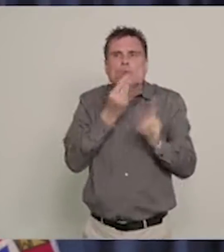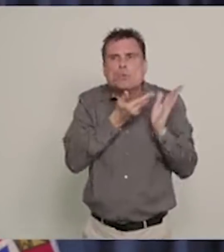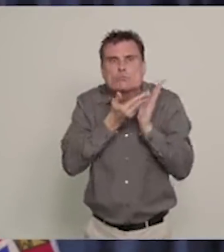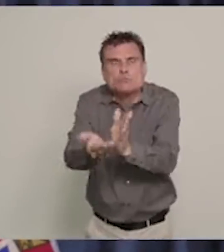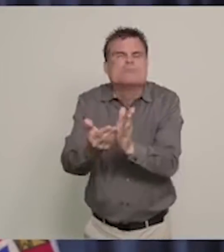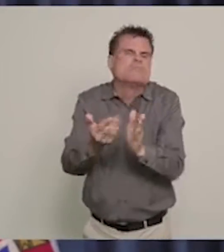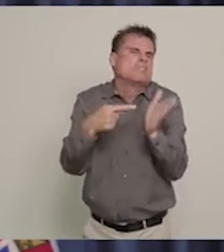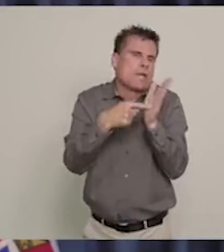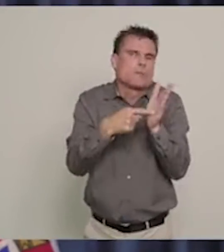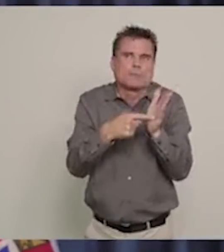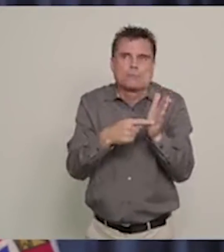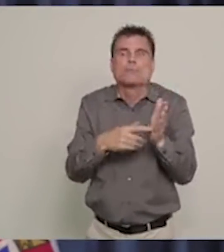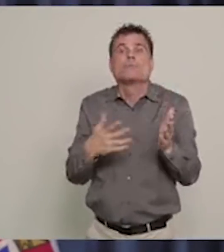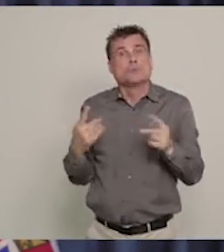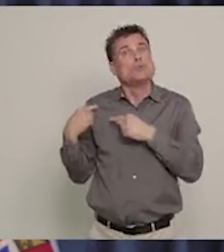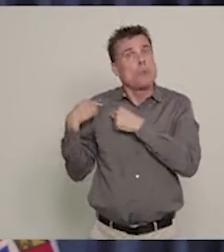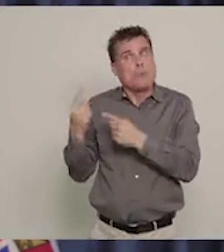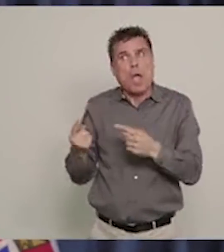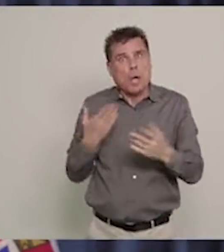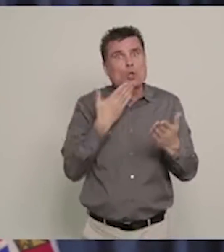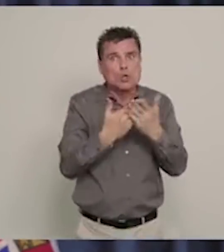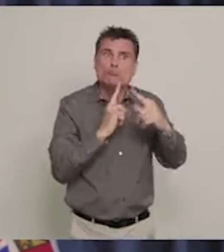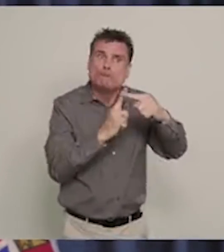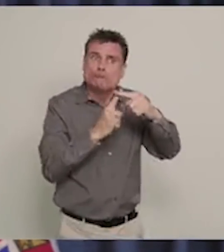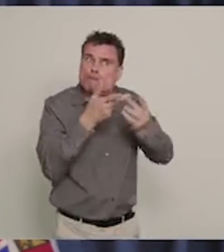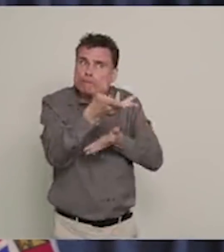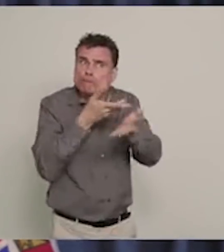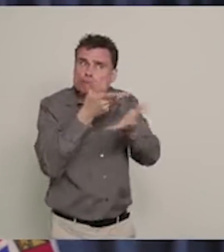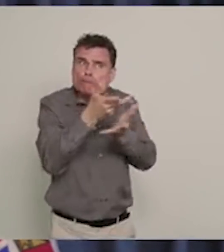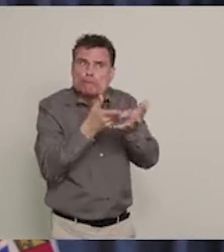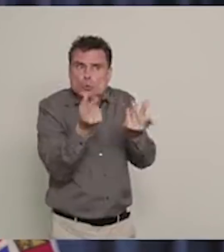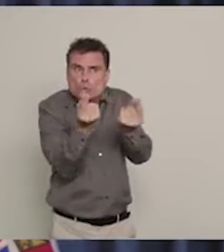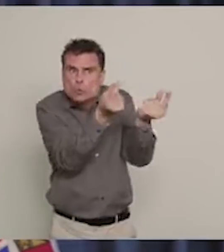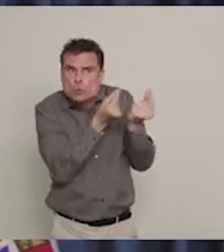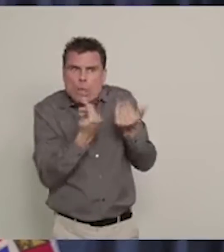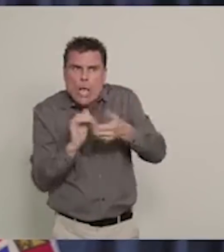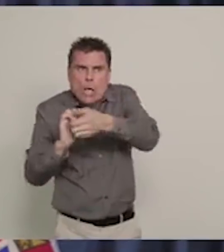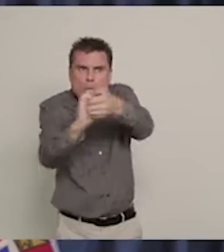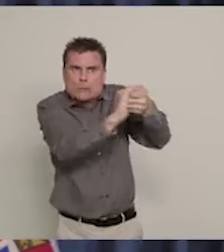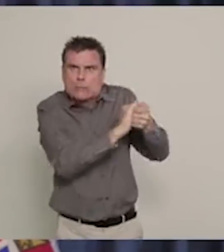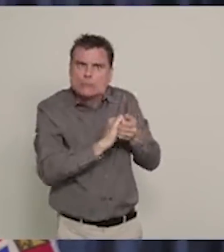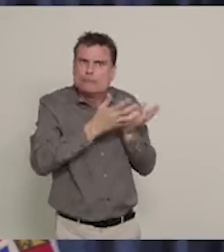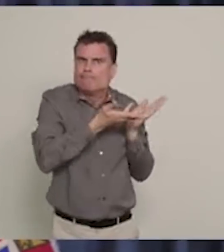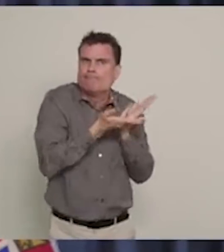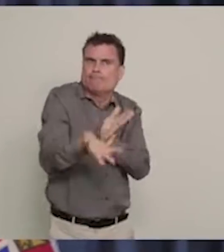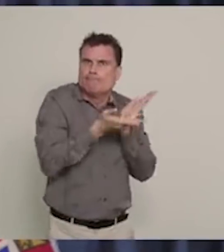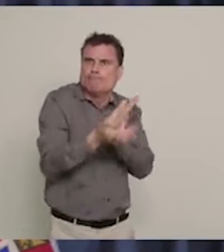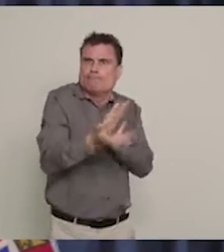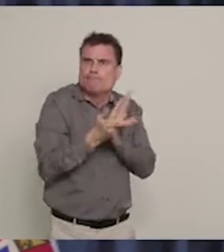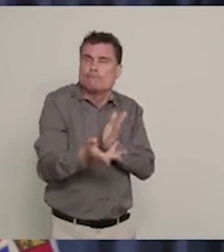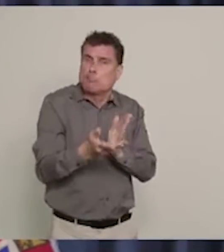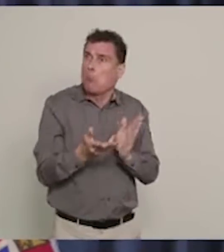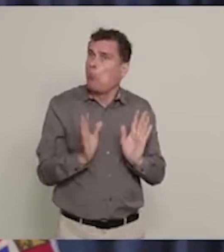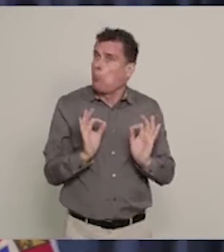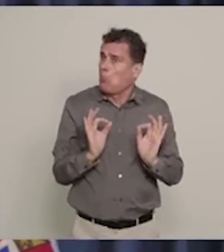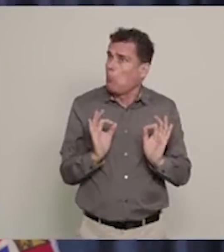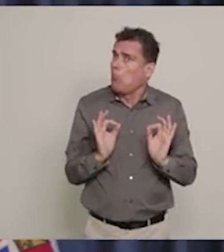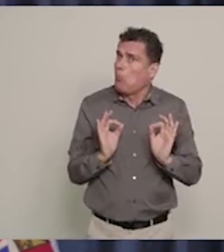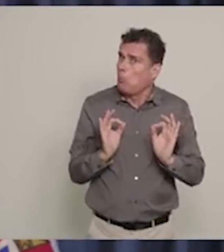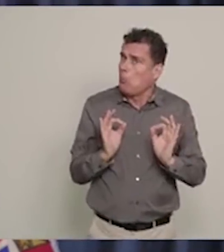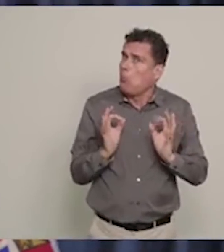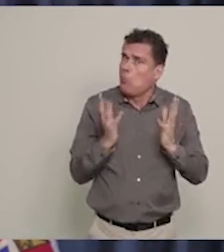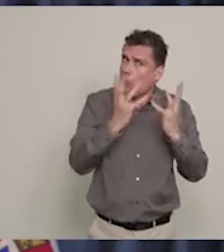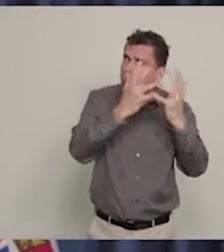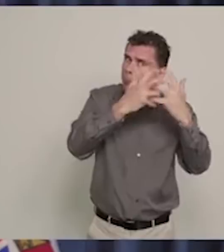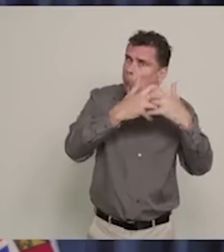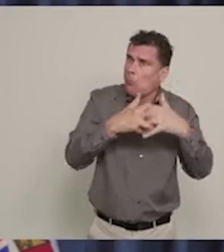already on these issues, and a lot of them are being resolved. And you're seeing it right from at the very base level in terms